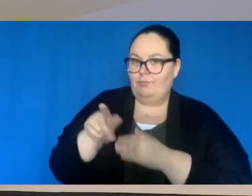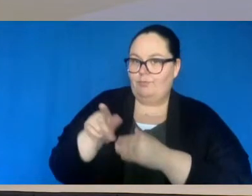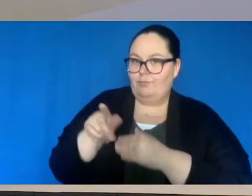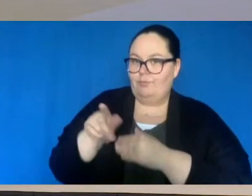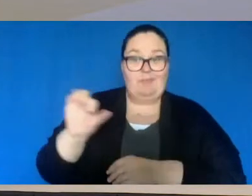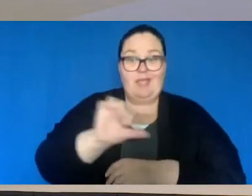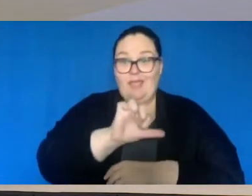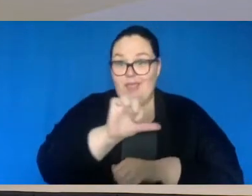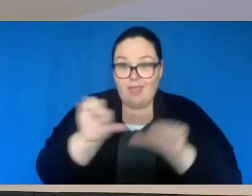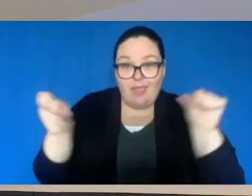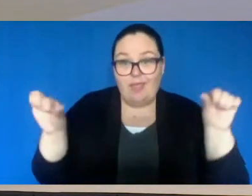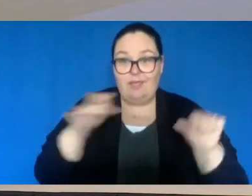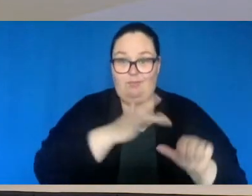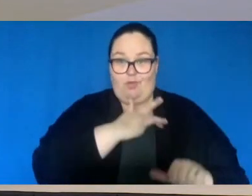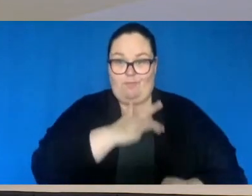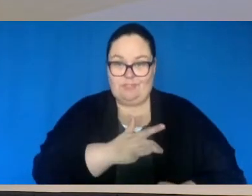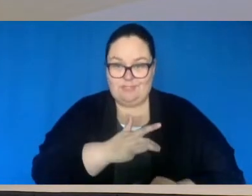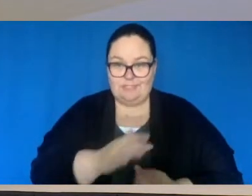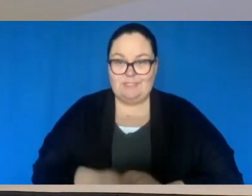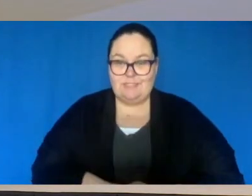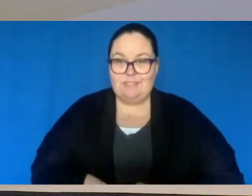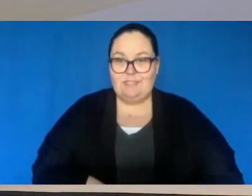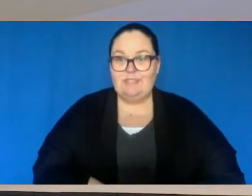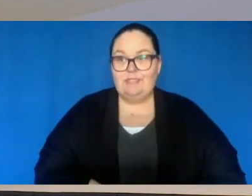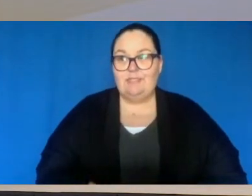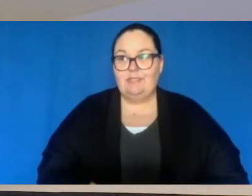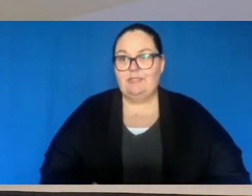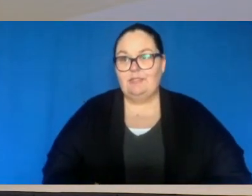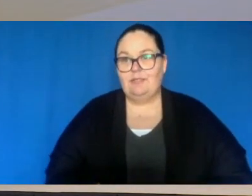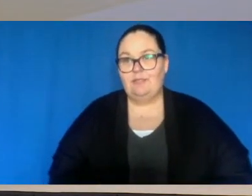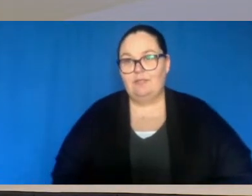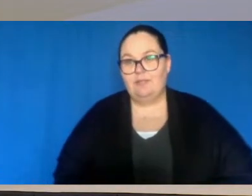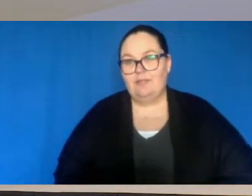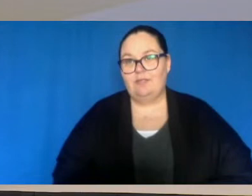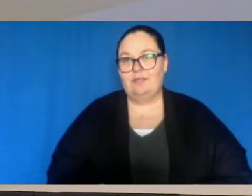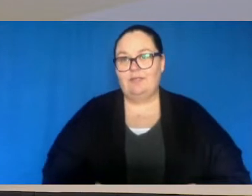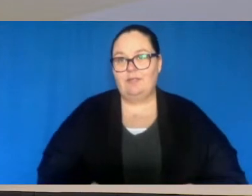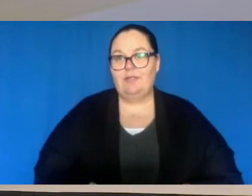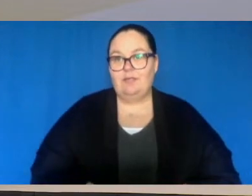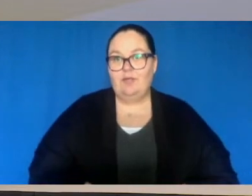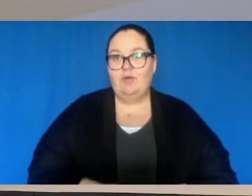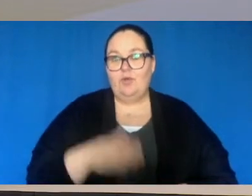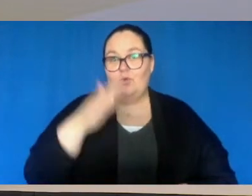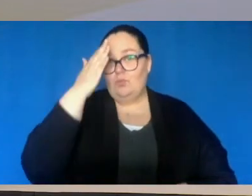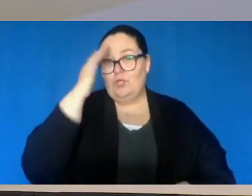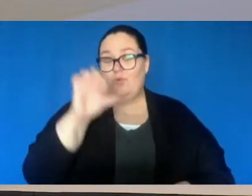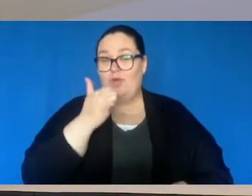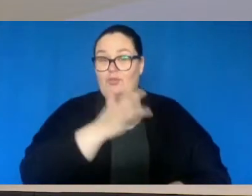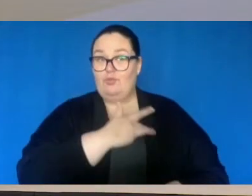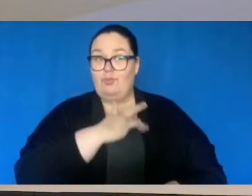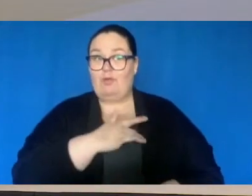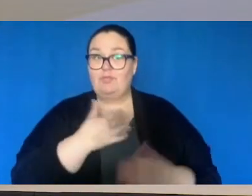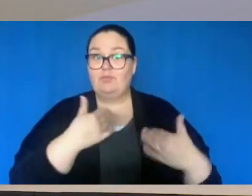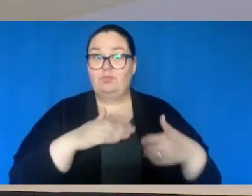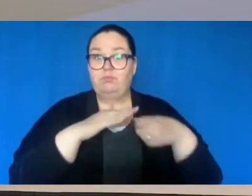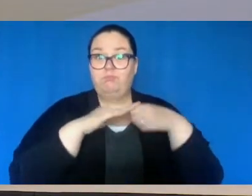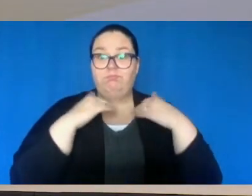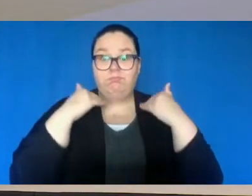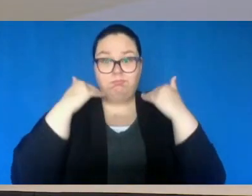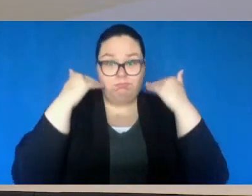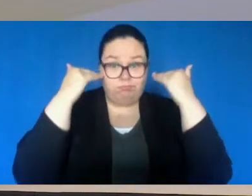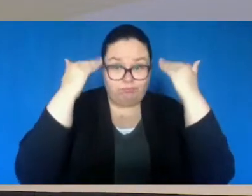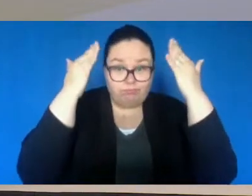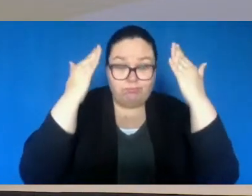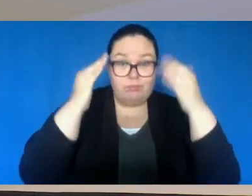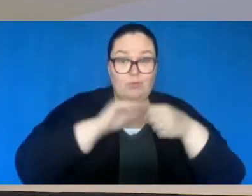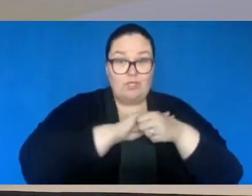provinces. But we know there's tremendous disease pressure in the country, and it makes us concerned. It's why we've put these only